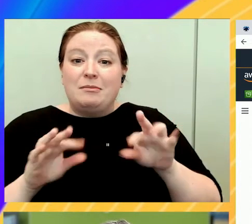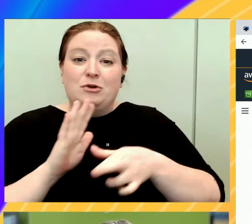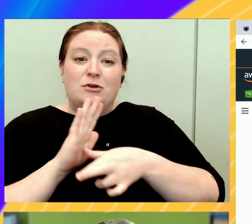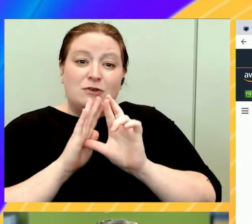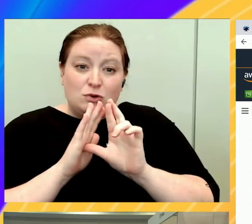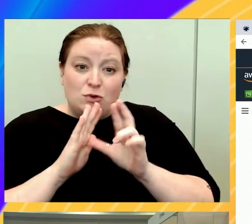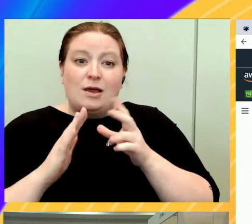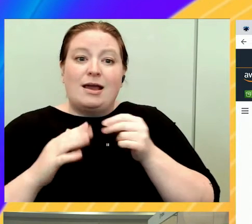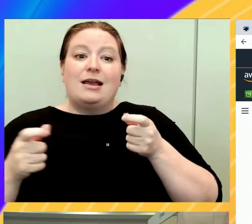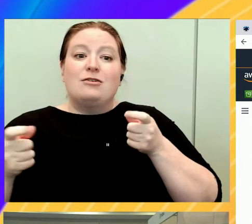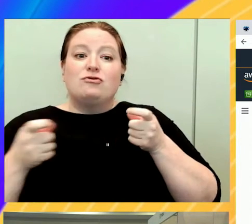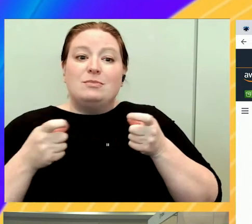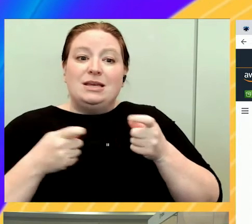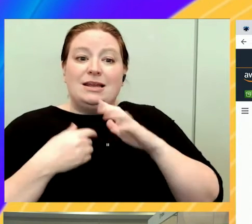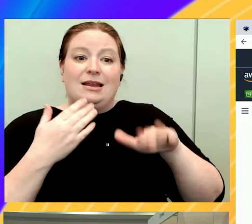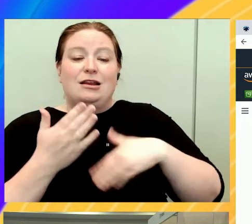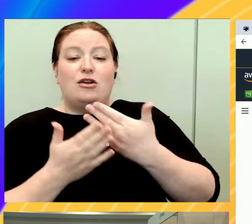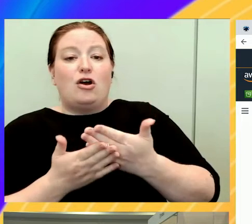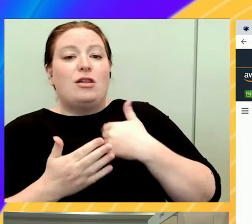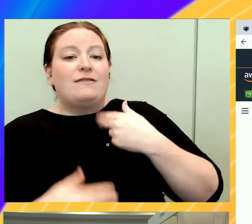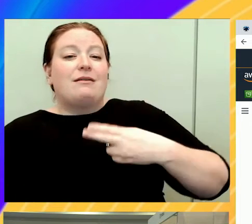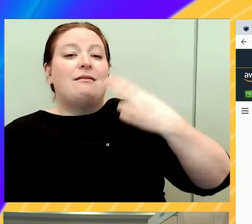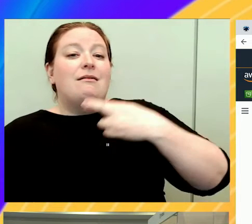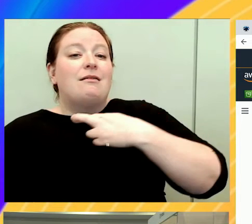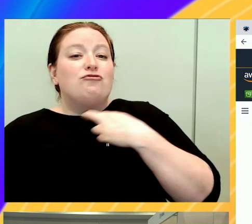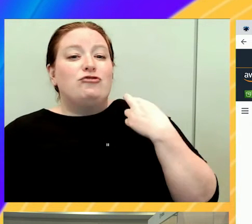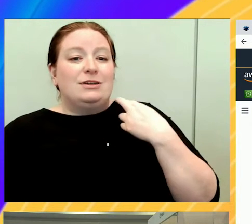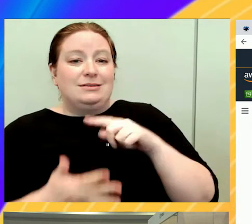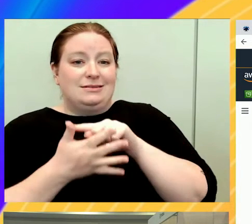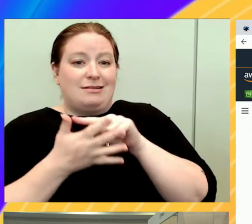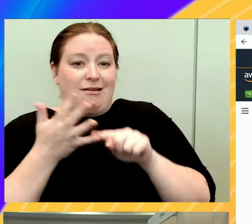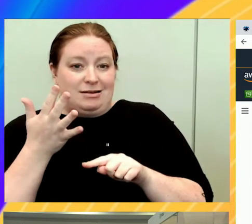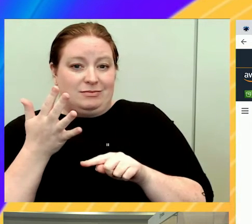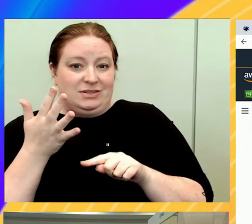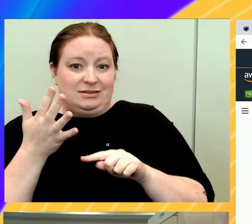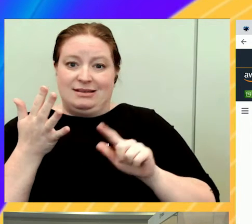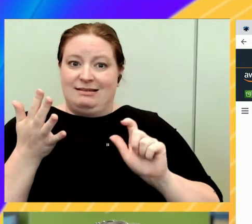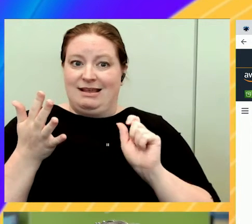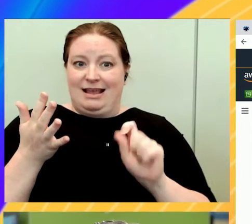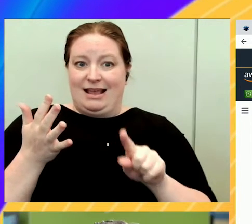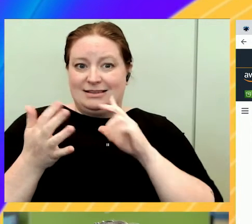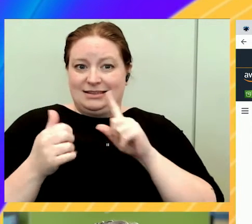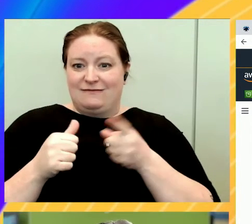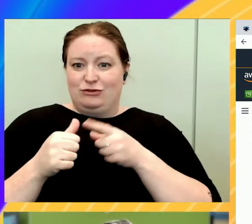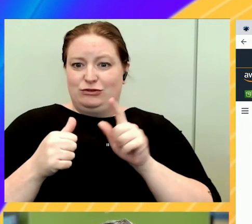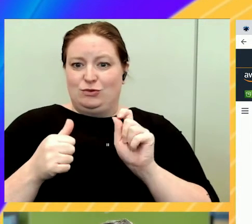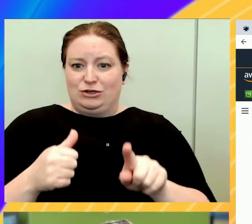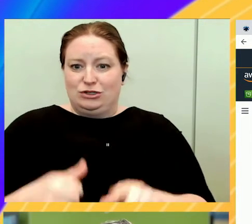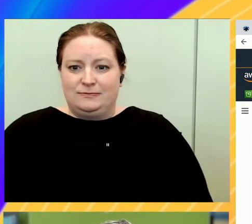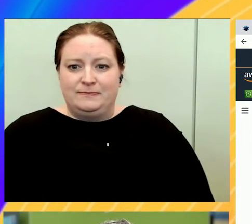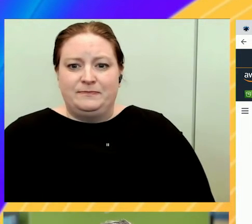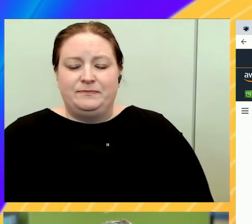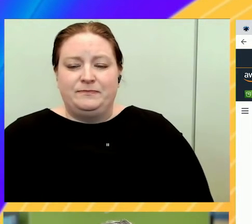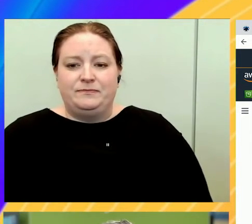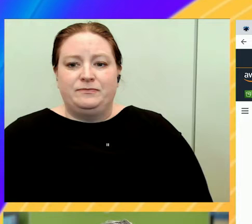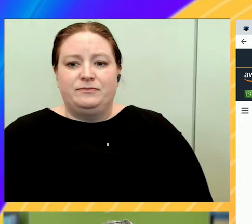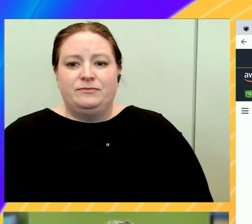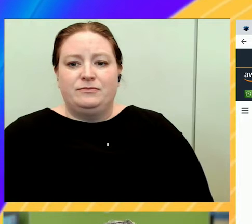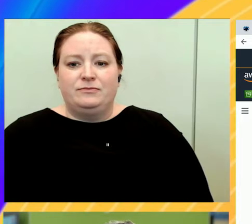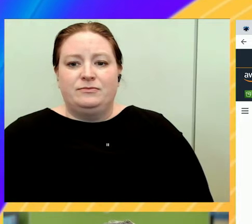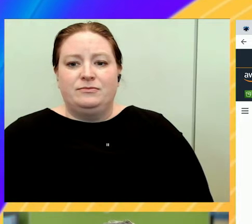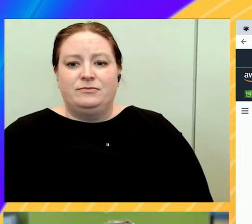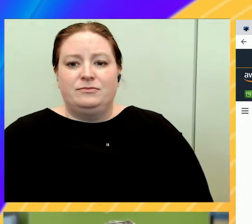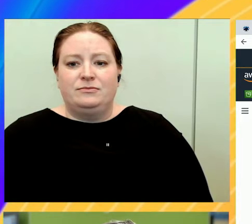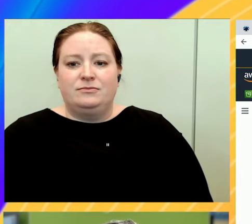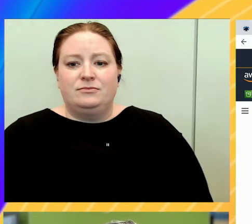high-risk items? And it asks you that right up front as the first question. Cool. Let's go through a few of these. So